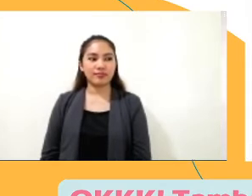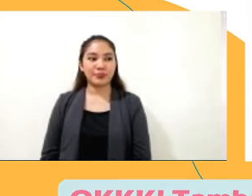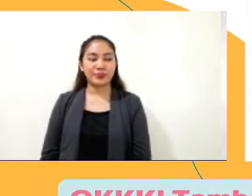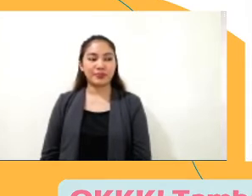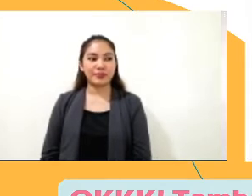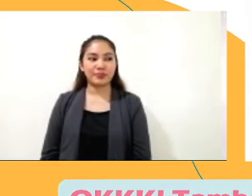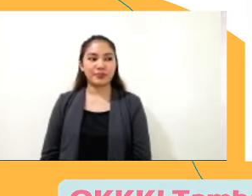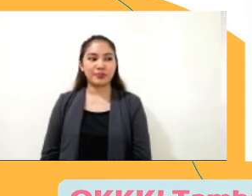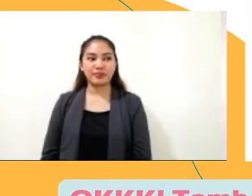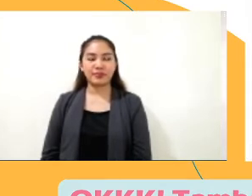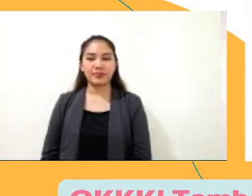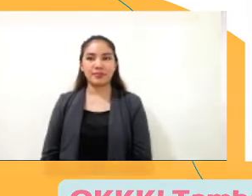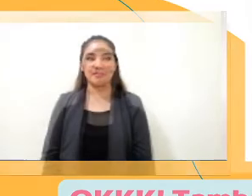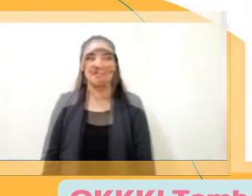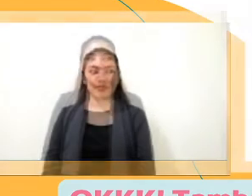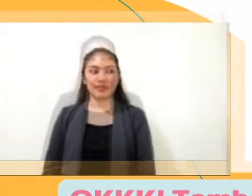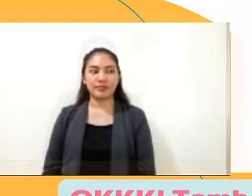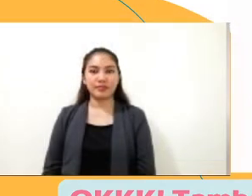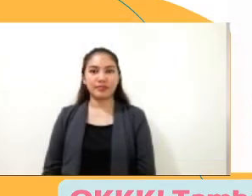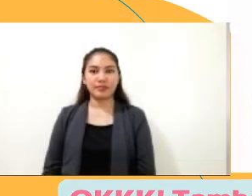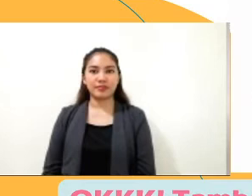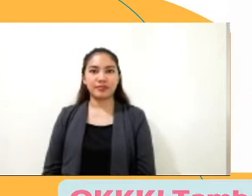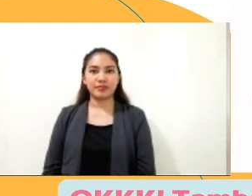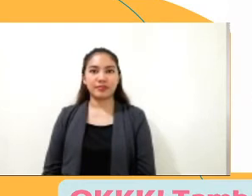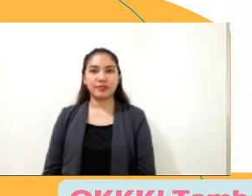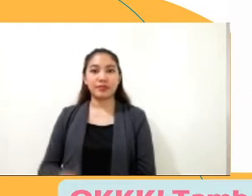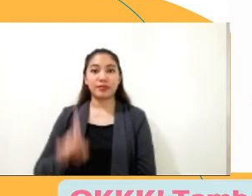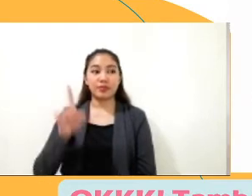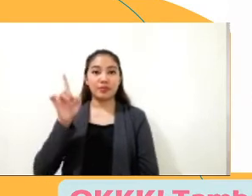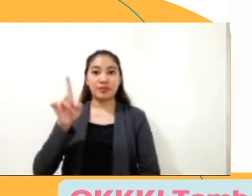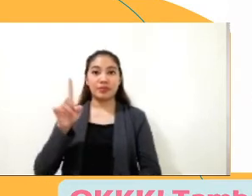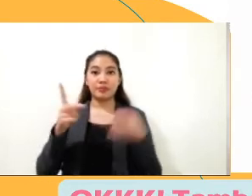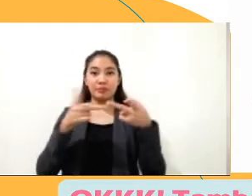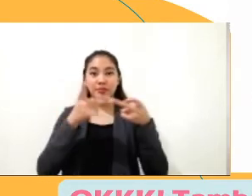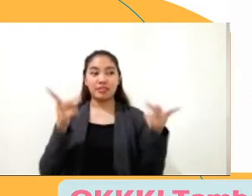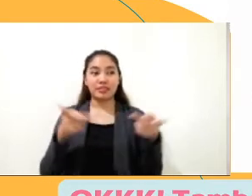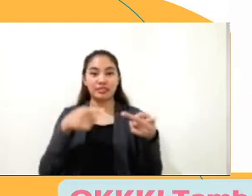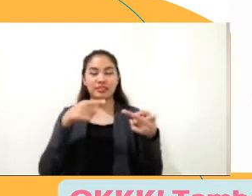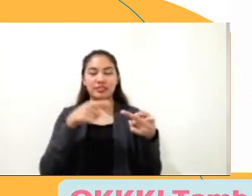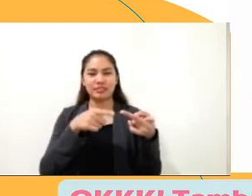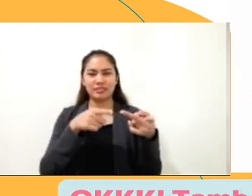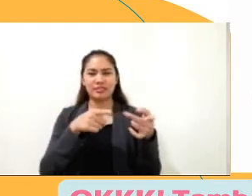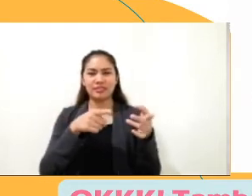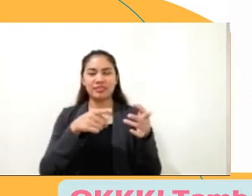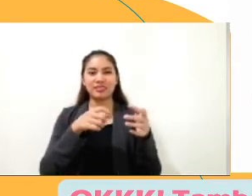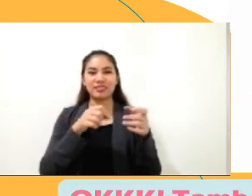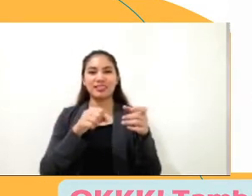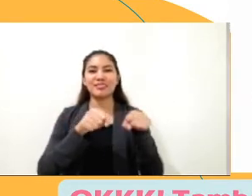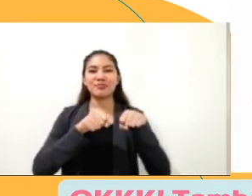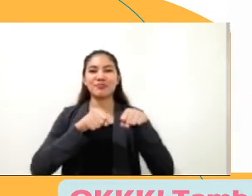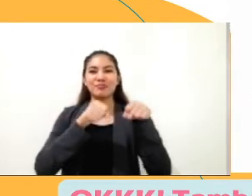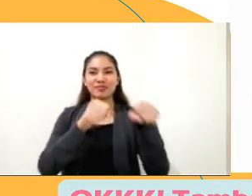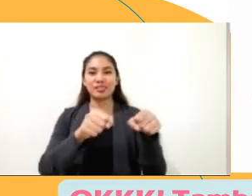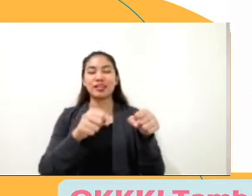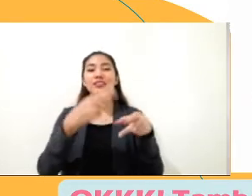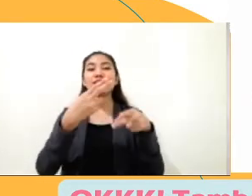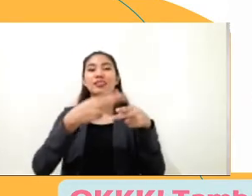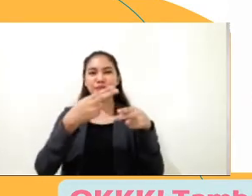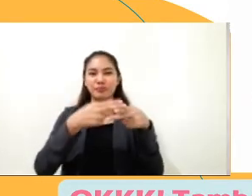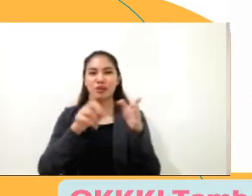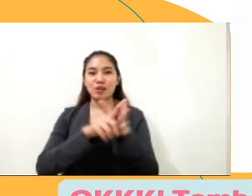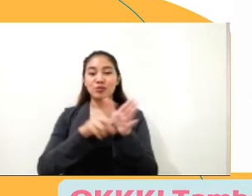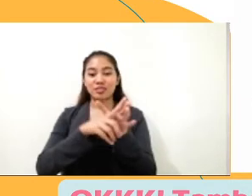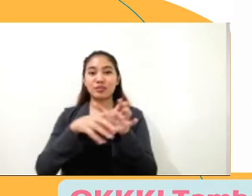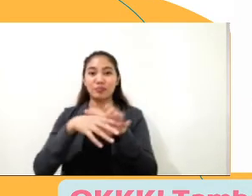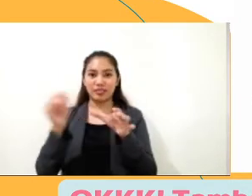Sa isang liblib na lugar, sa bangketa ng bawal lumabas street, ay muling natamaan na nag-aaway